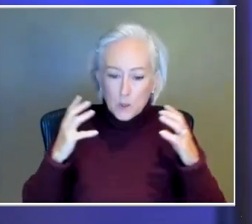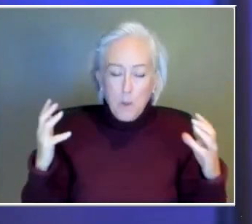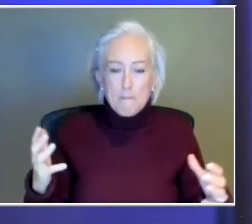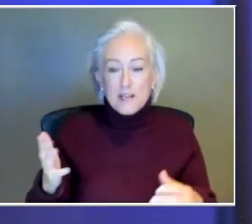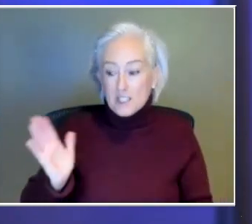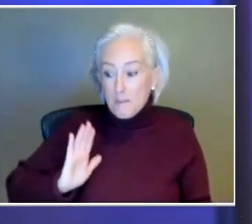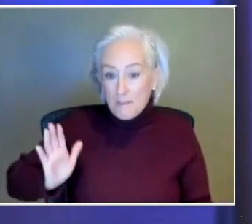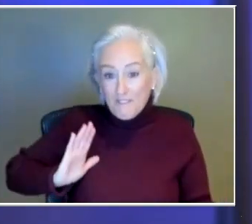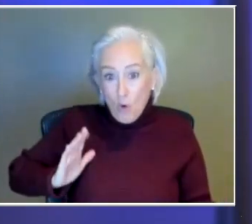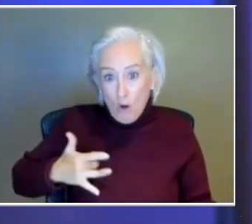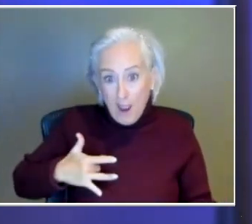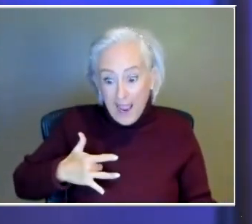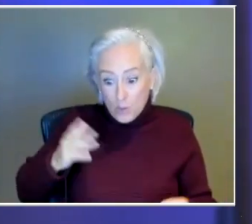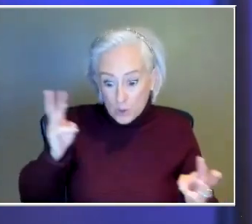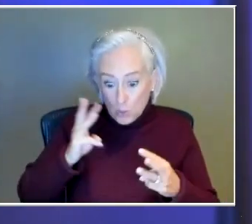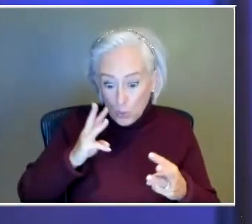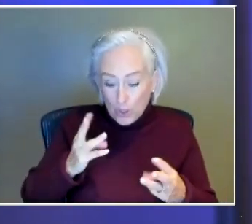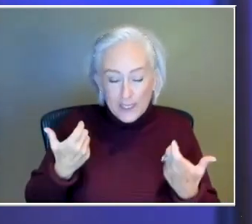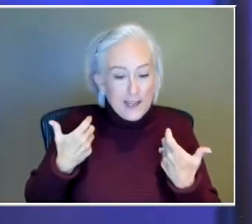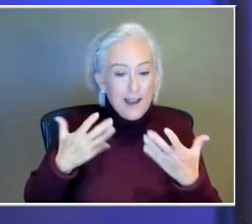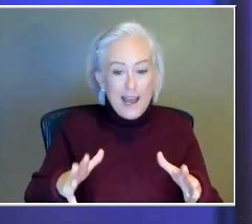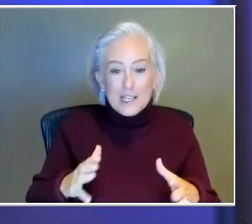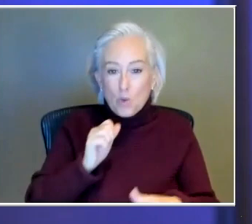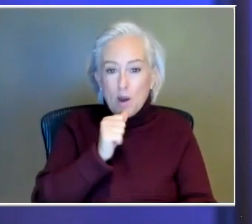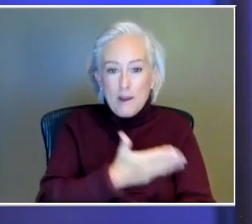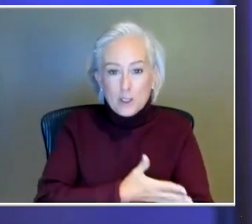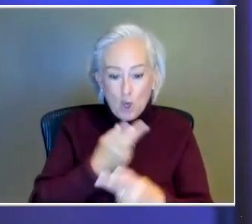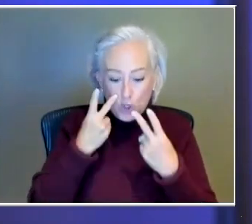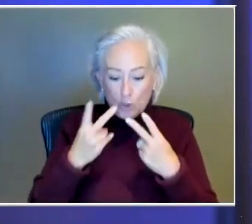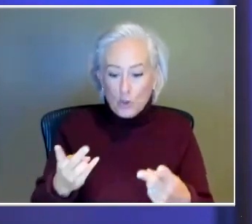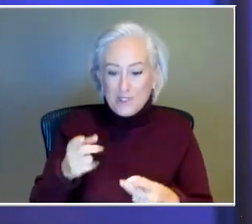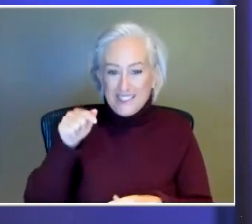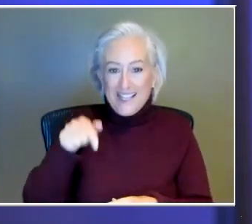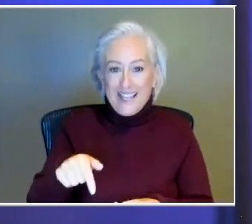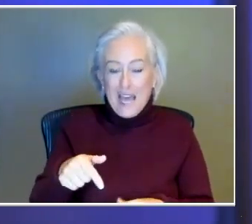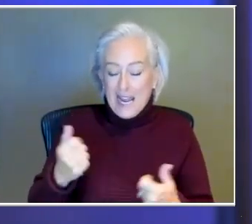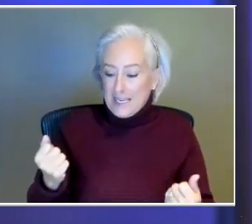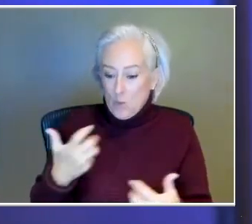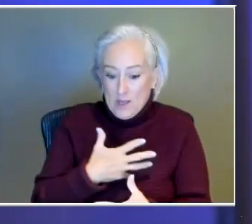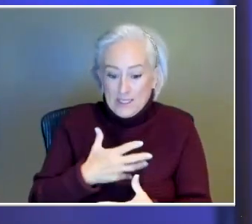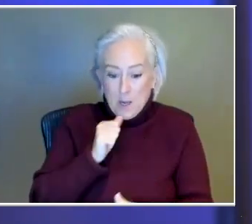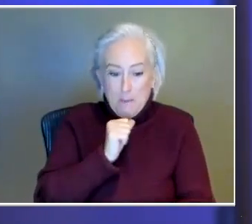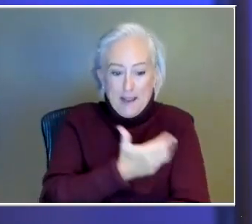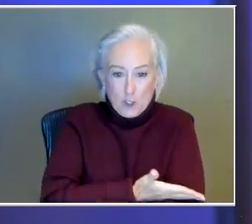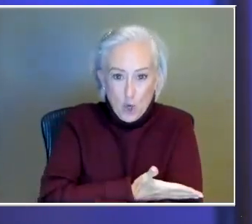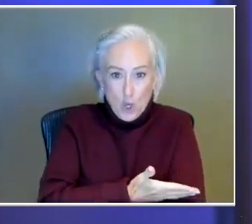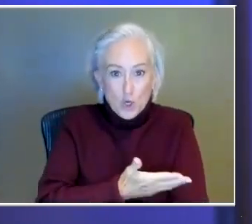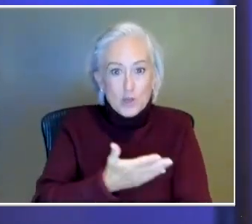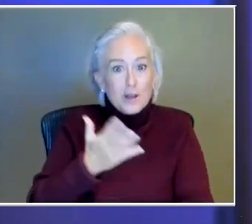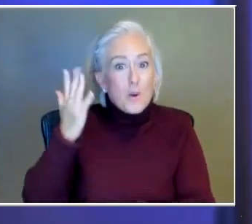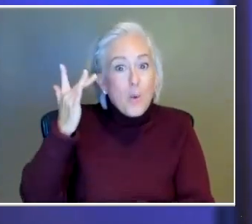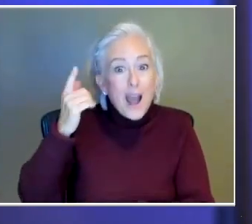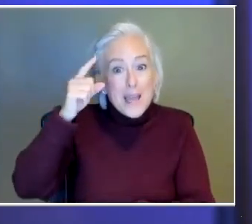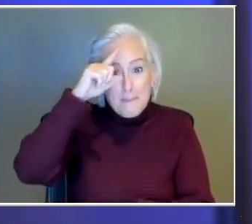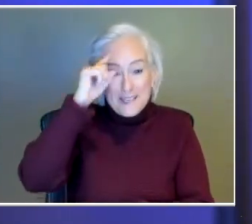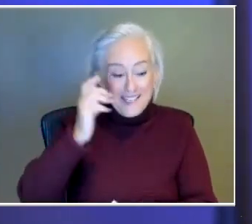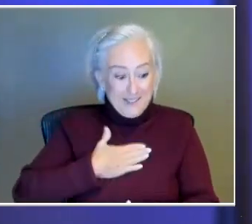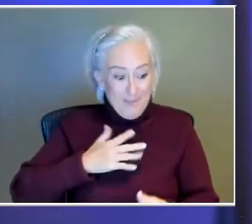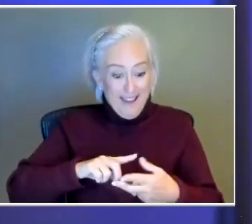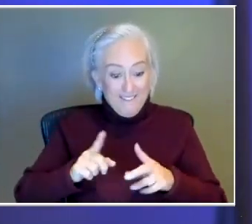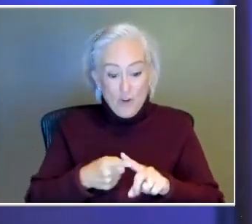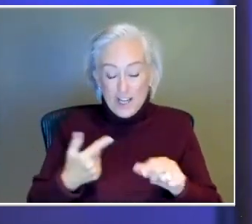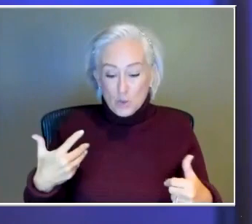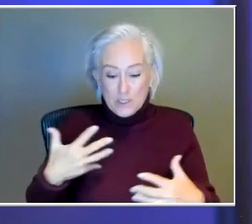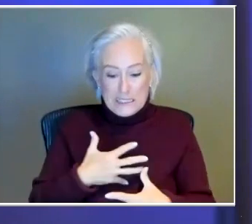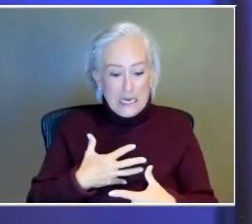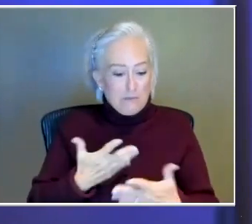my daughter to see any of this, to scare my daughter, because like we had just talked about before, the friends, it scared when we were younger, so I don't want to put that same thing on